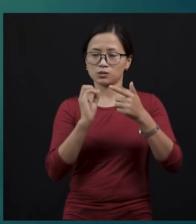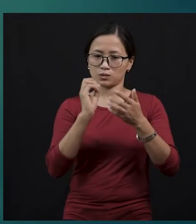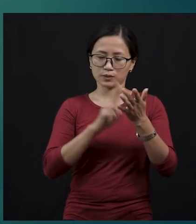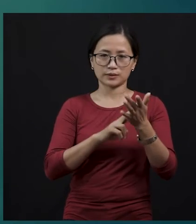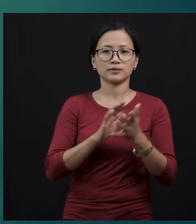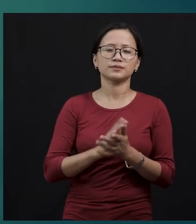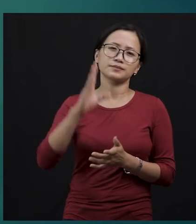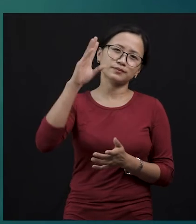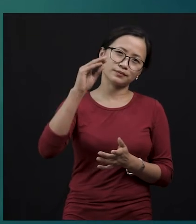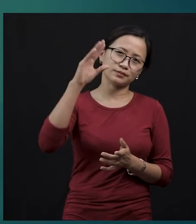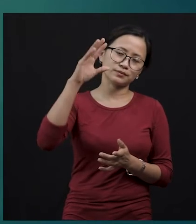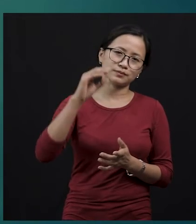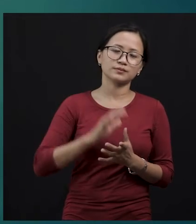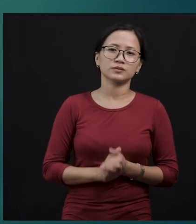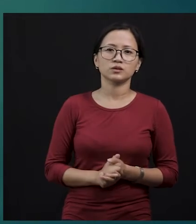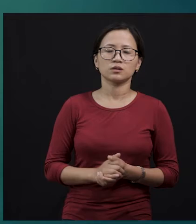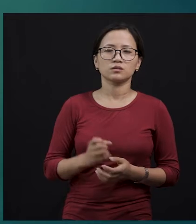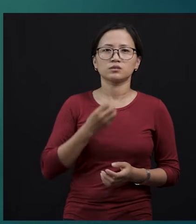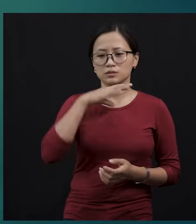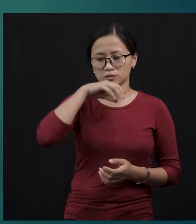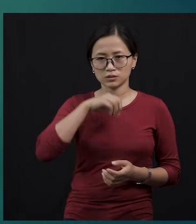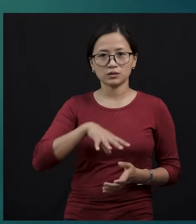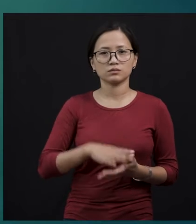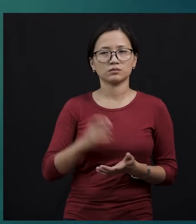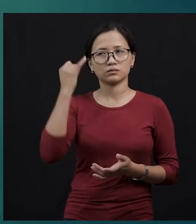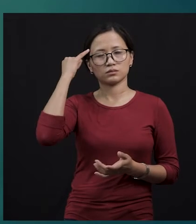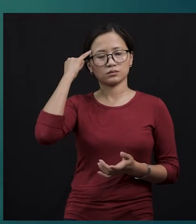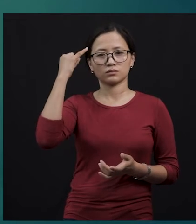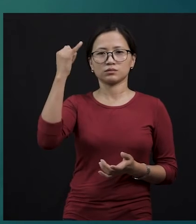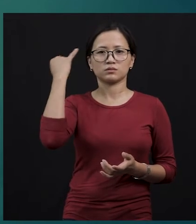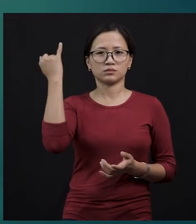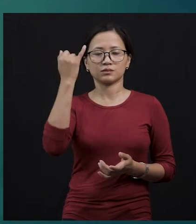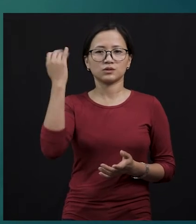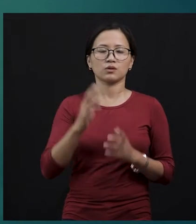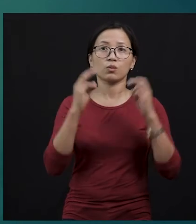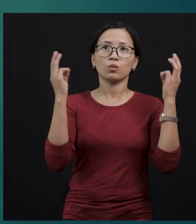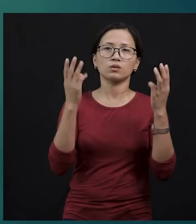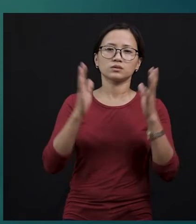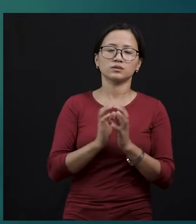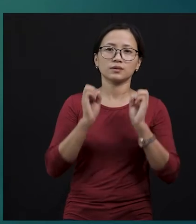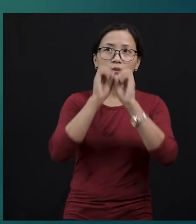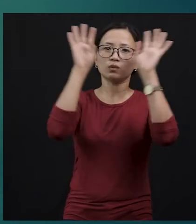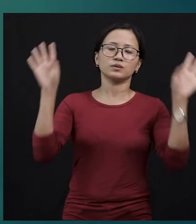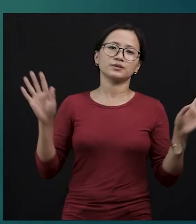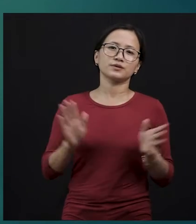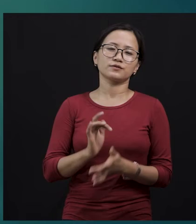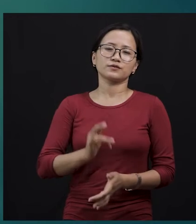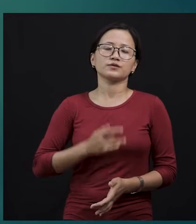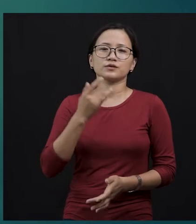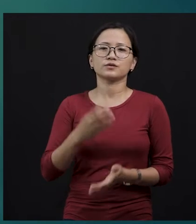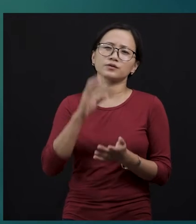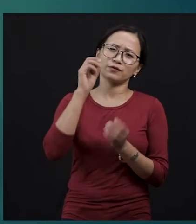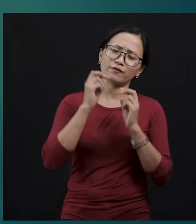it would be very soft like cotton. When I was young, I used to imagine of that. And I used to wonder, if I sit on those clouds, I feel like it will